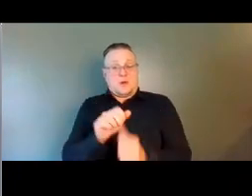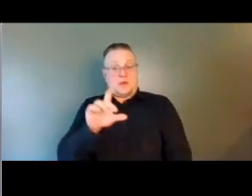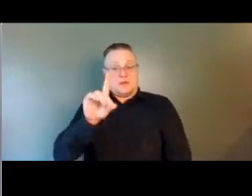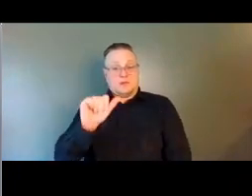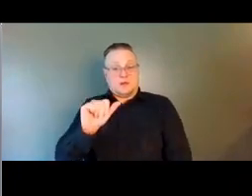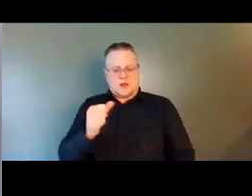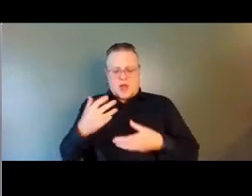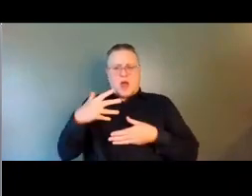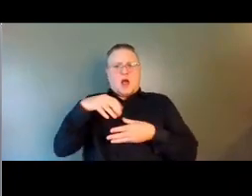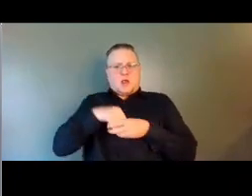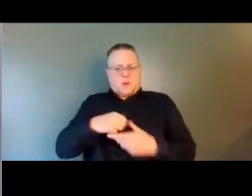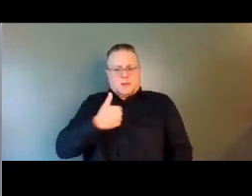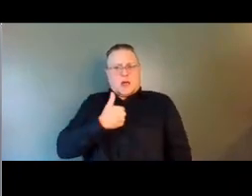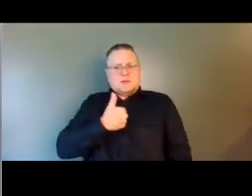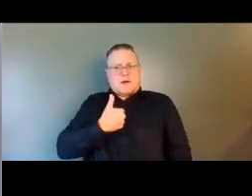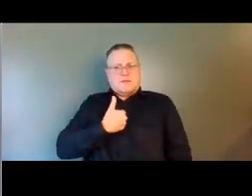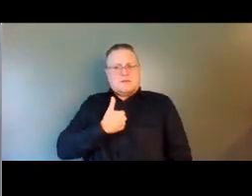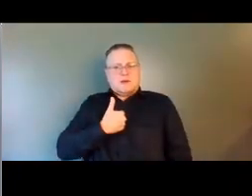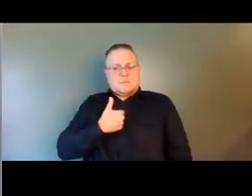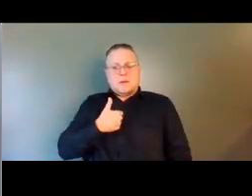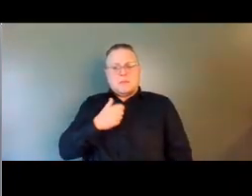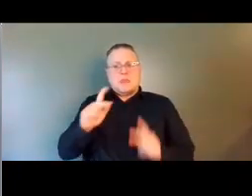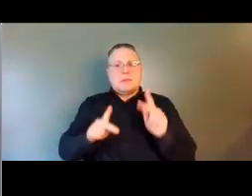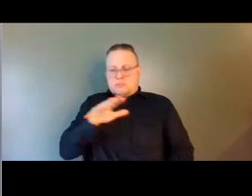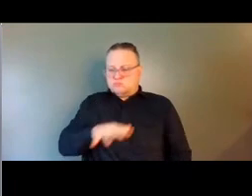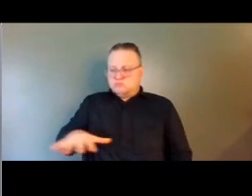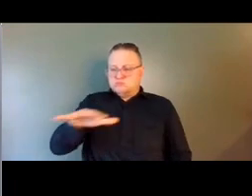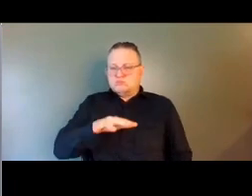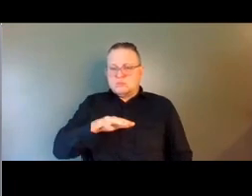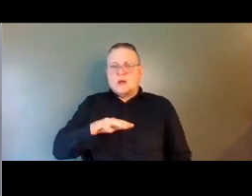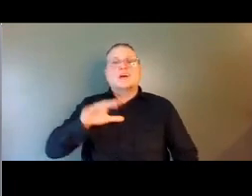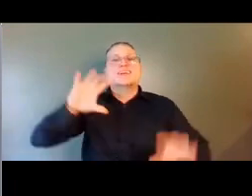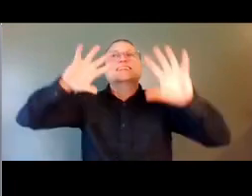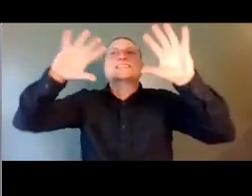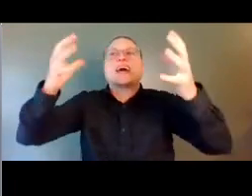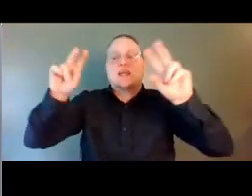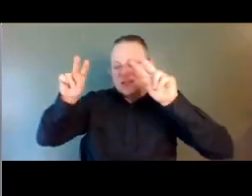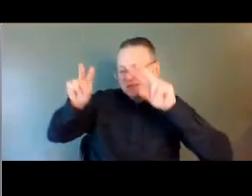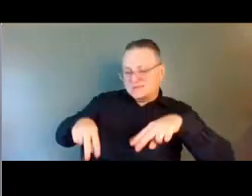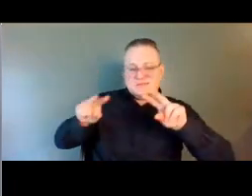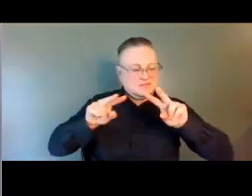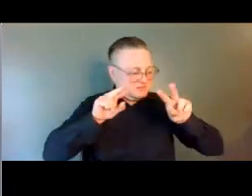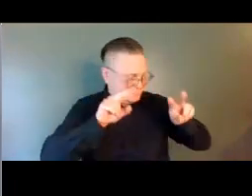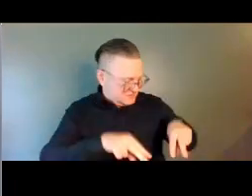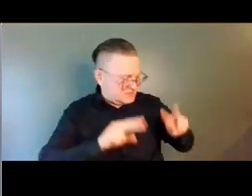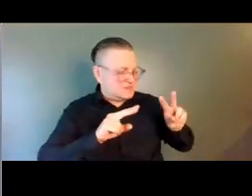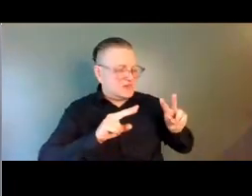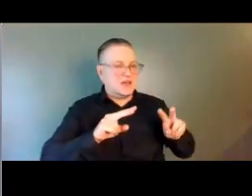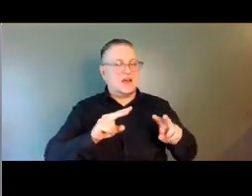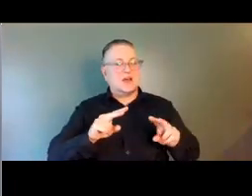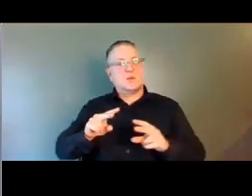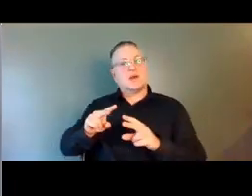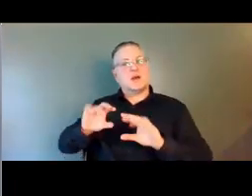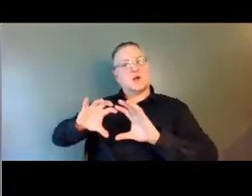were treated differently because we were, as other groups, there